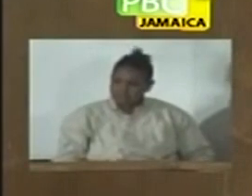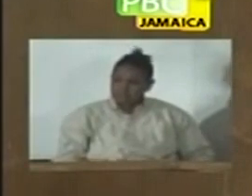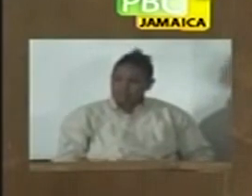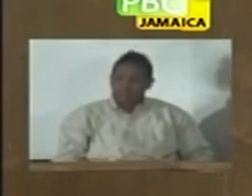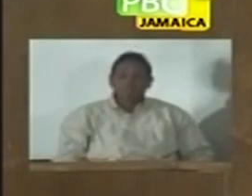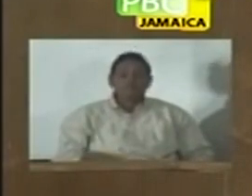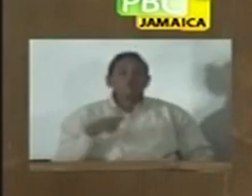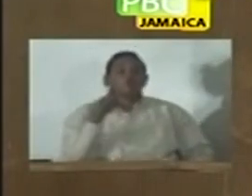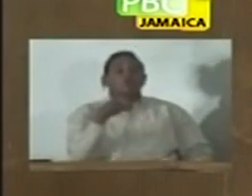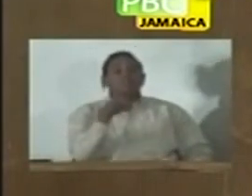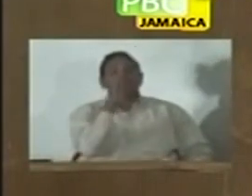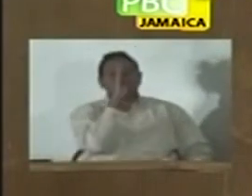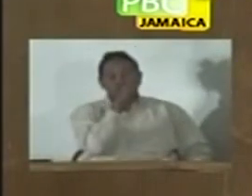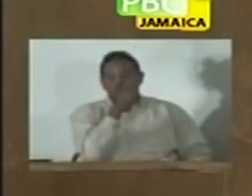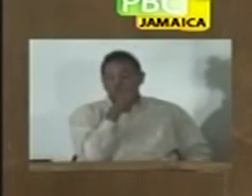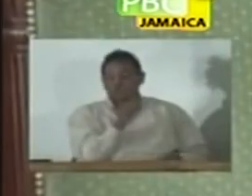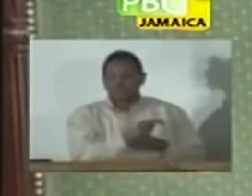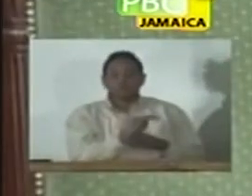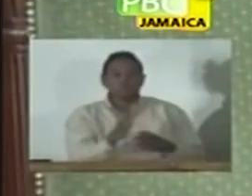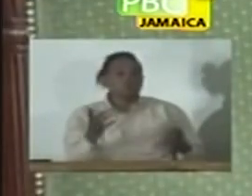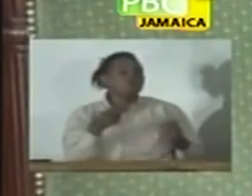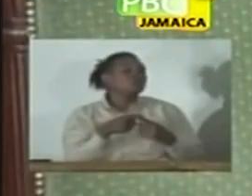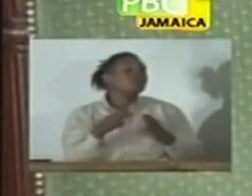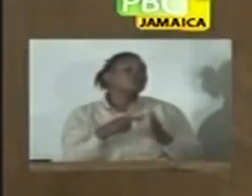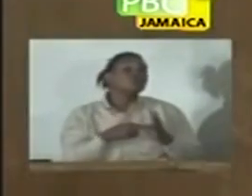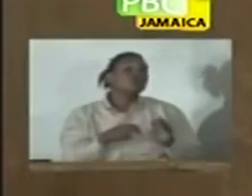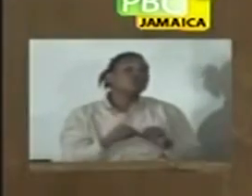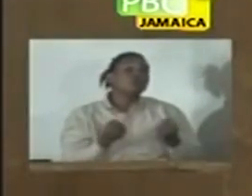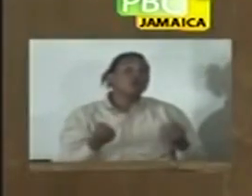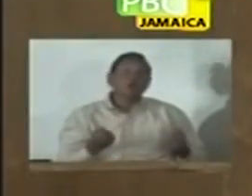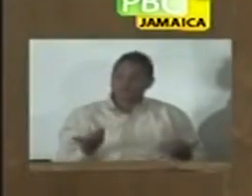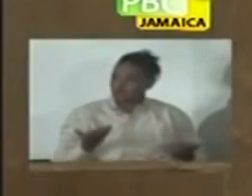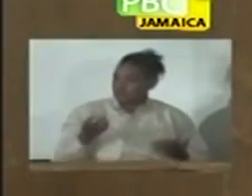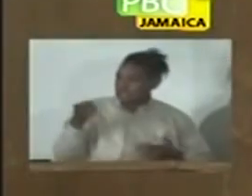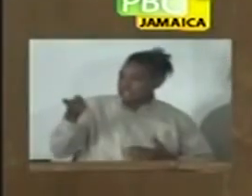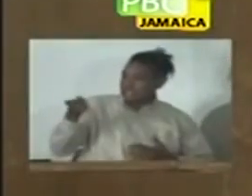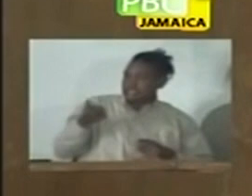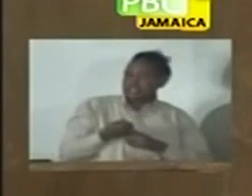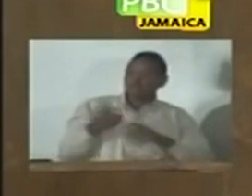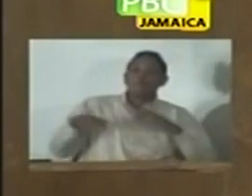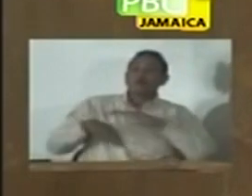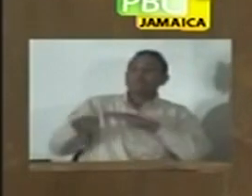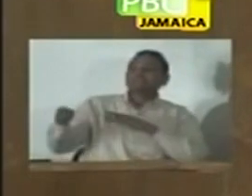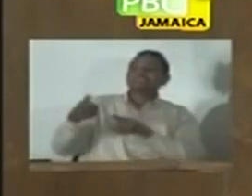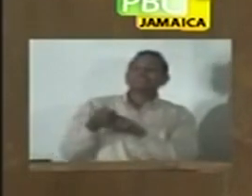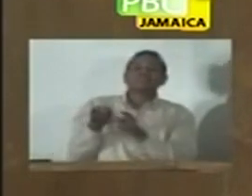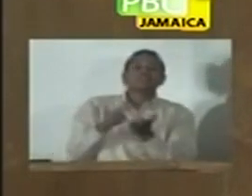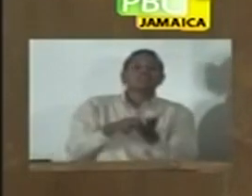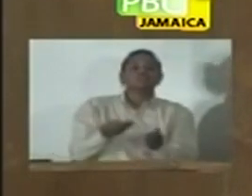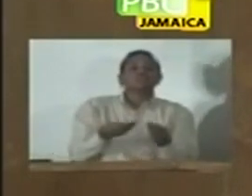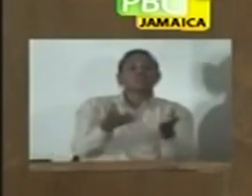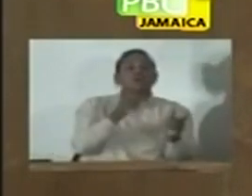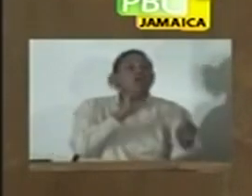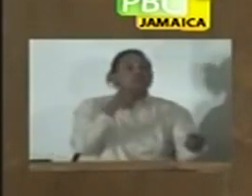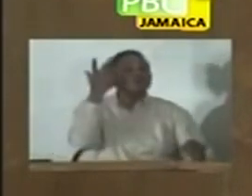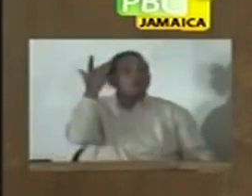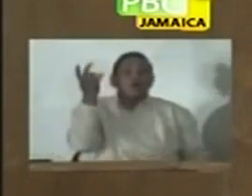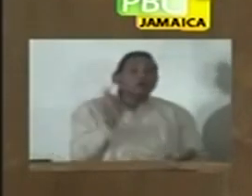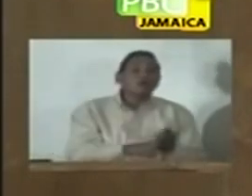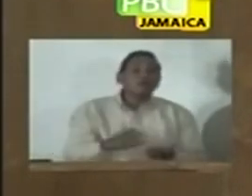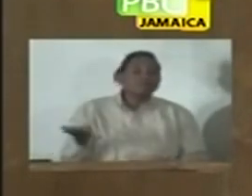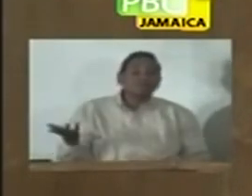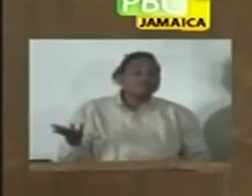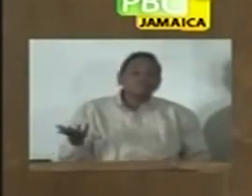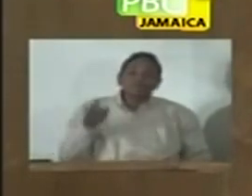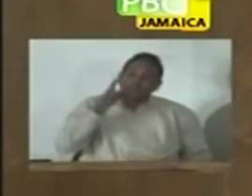to the minister. What is the point about that? No, in what basis he's providing the answer to that question. It